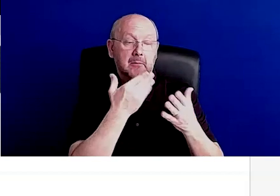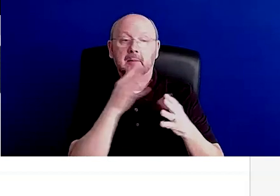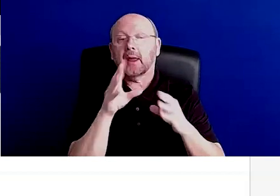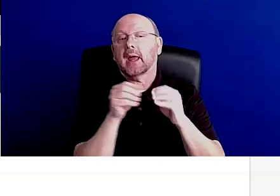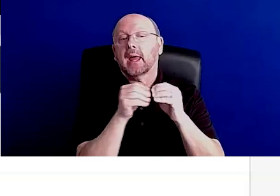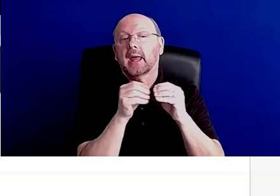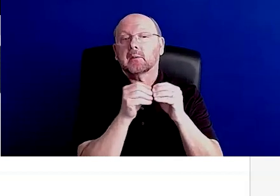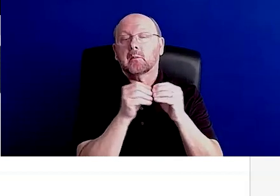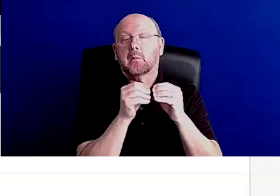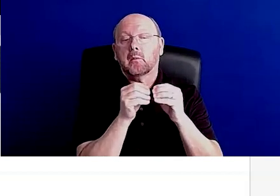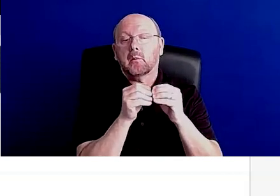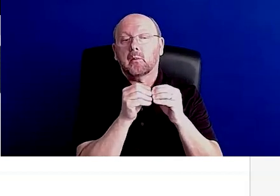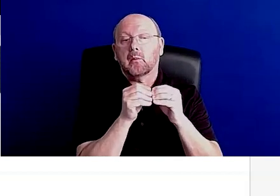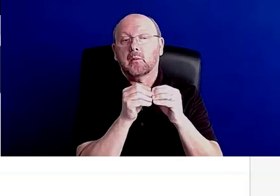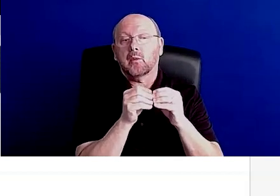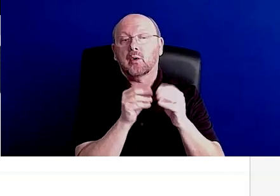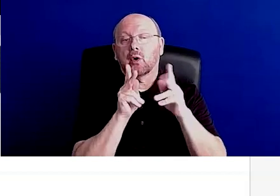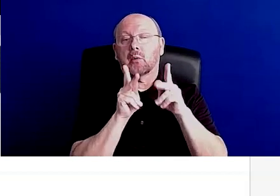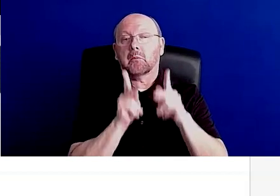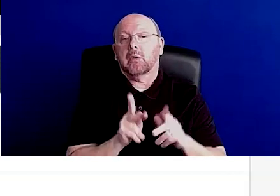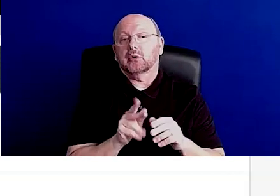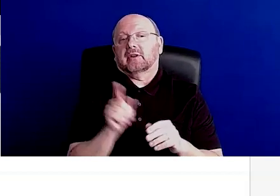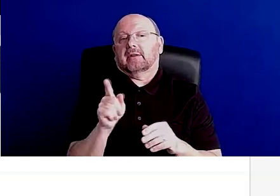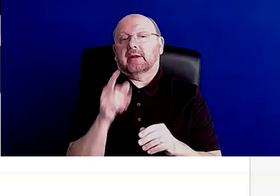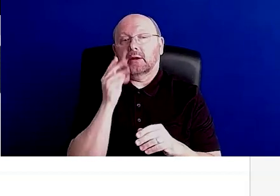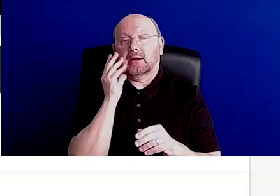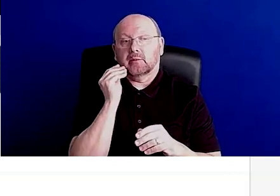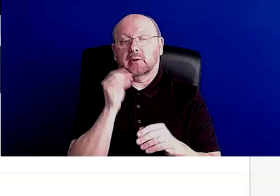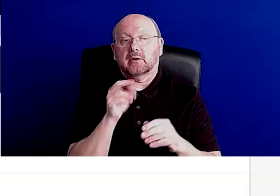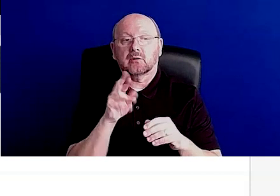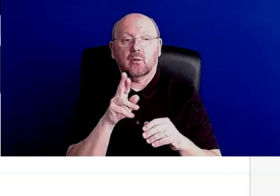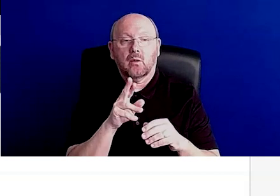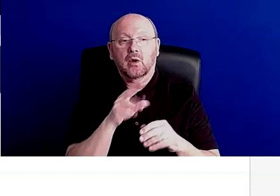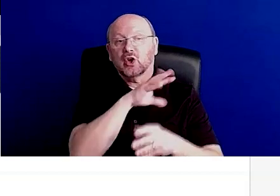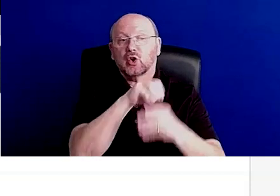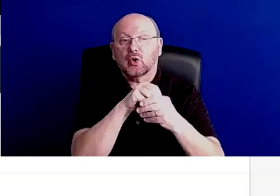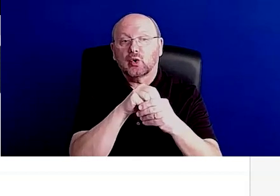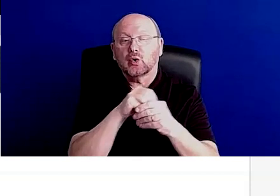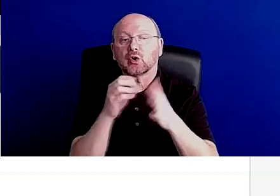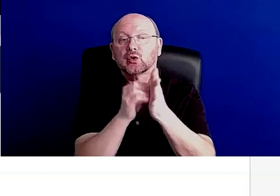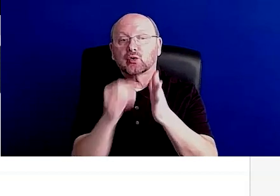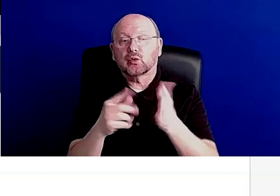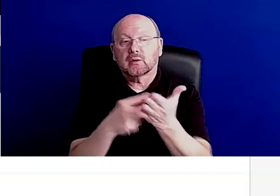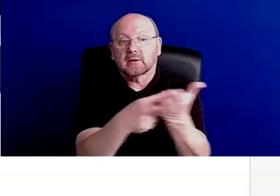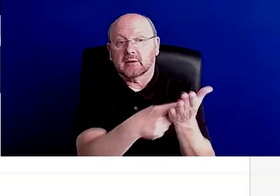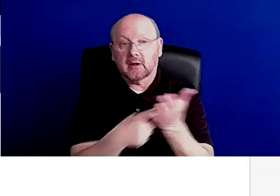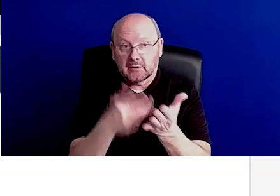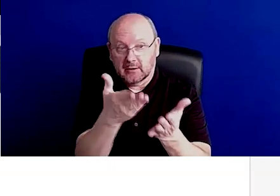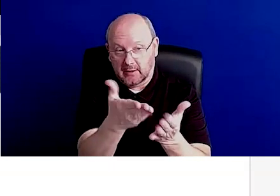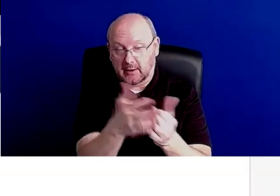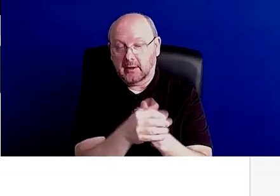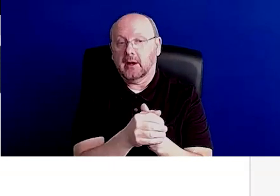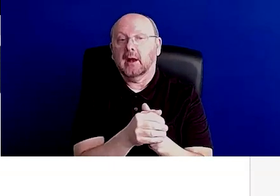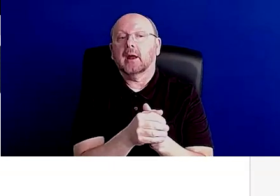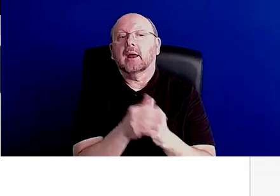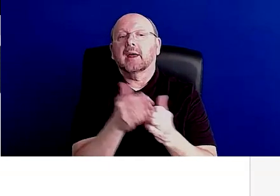personal experiences into the prompt, or maybe you can encourage student discussions in different ways. And so it